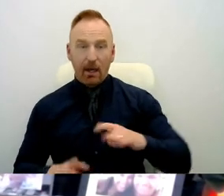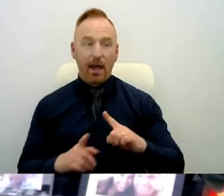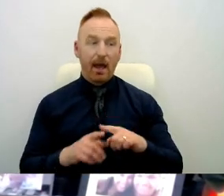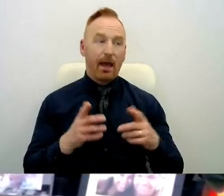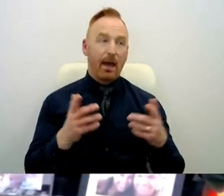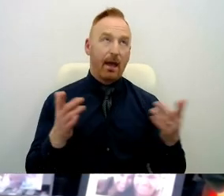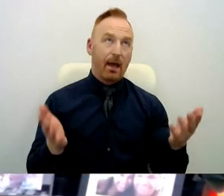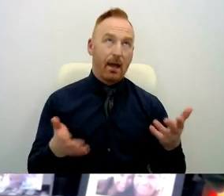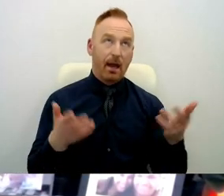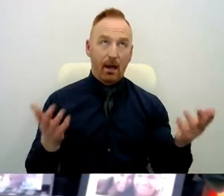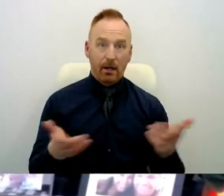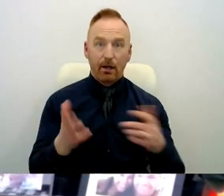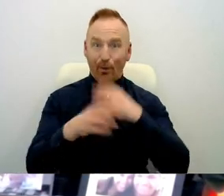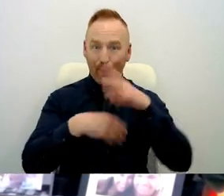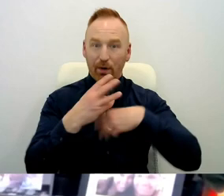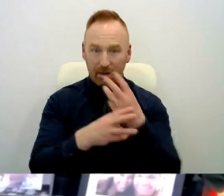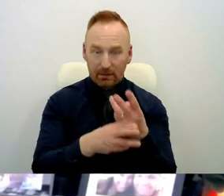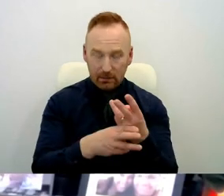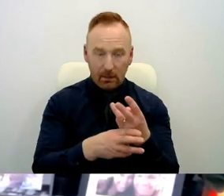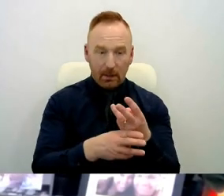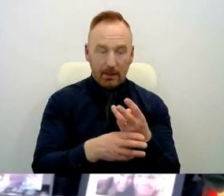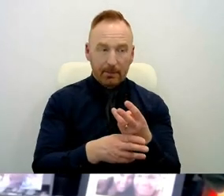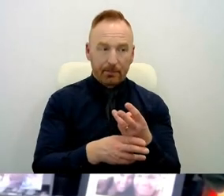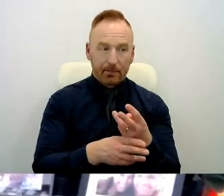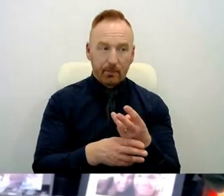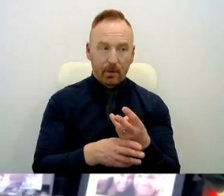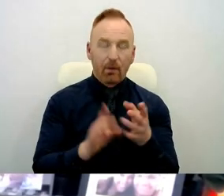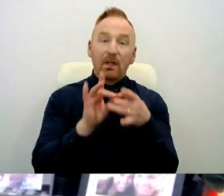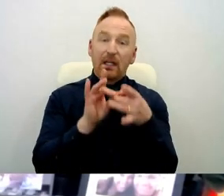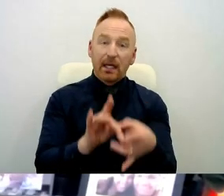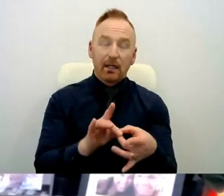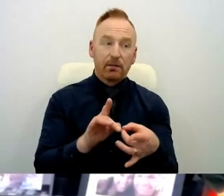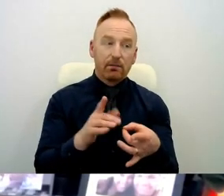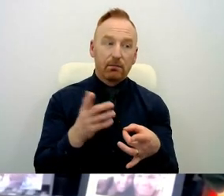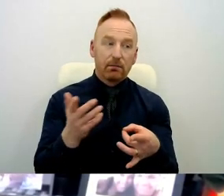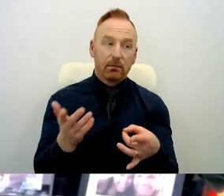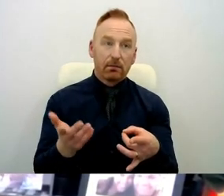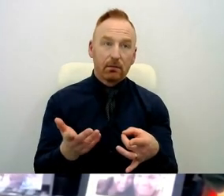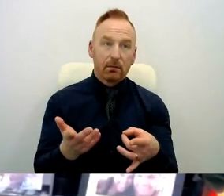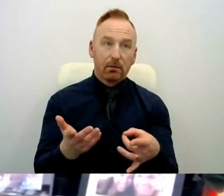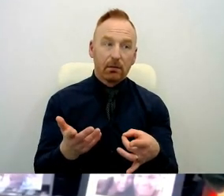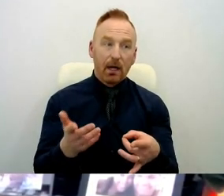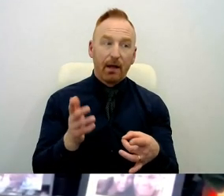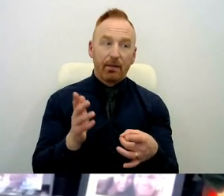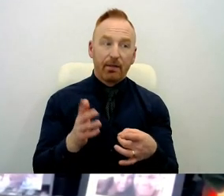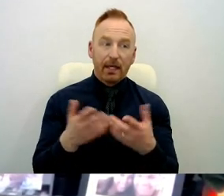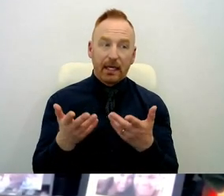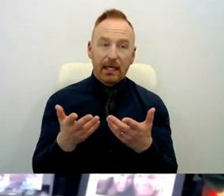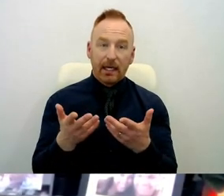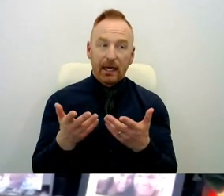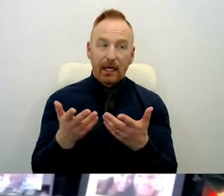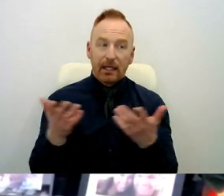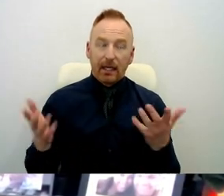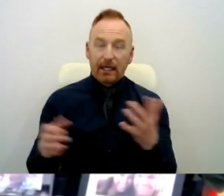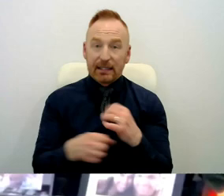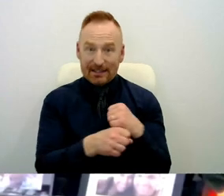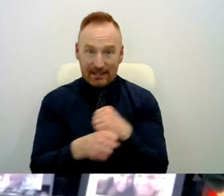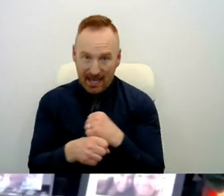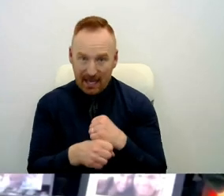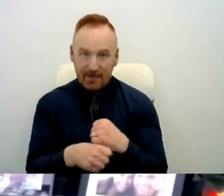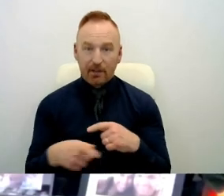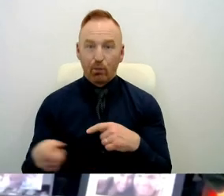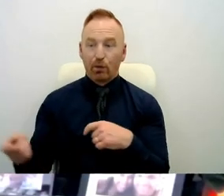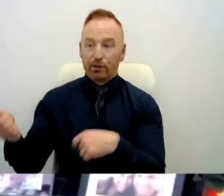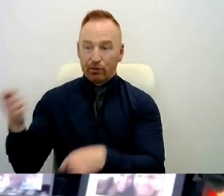and the rest of the world with respect to the commodities of enslaved